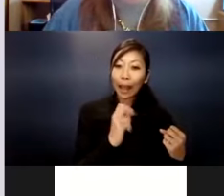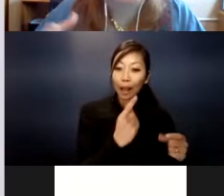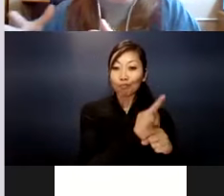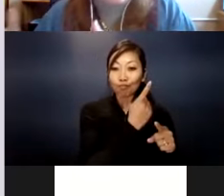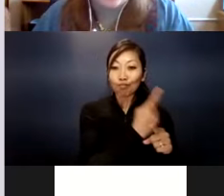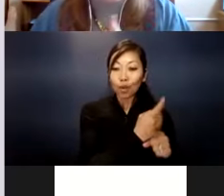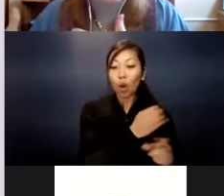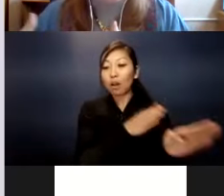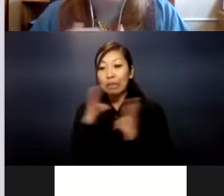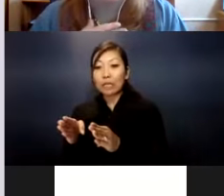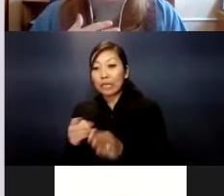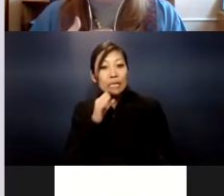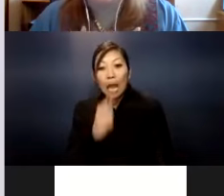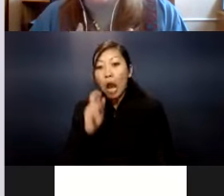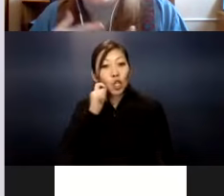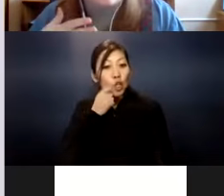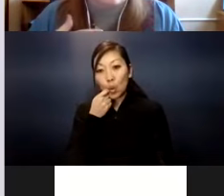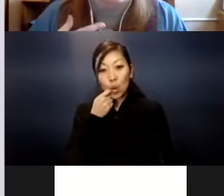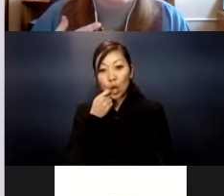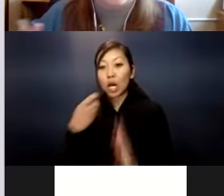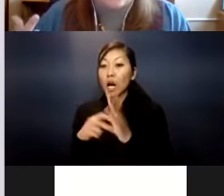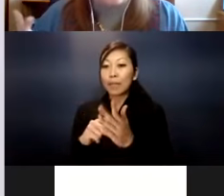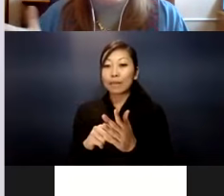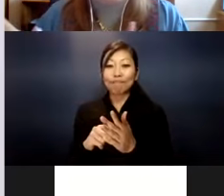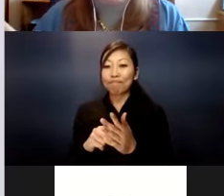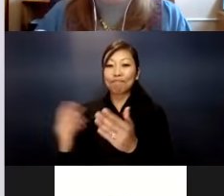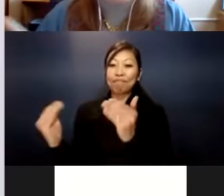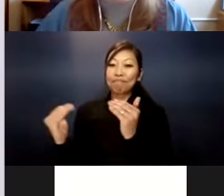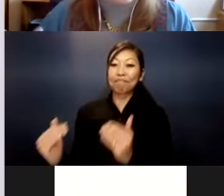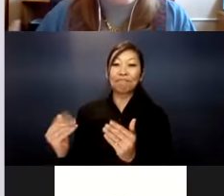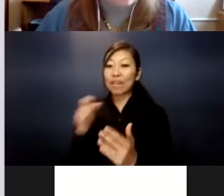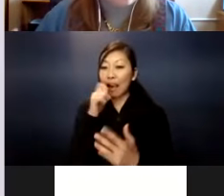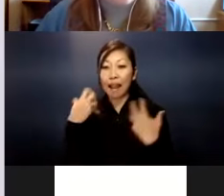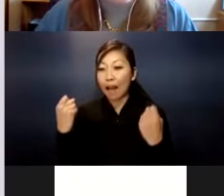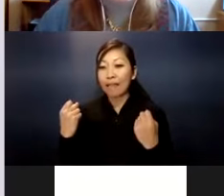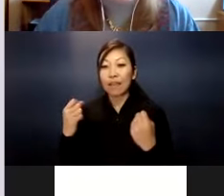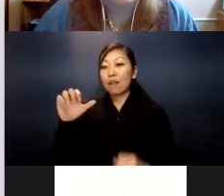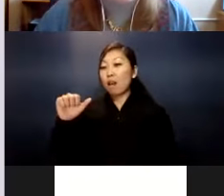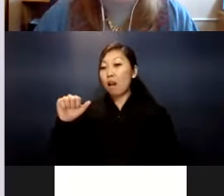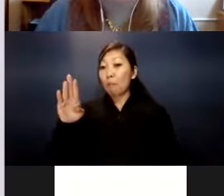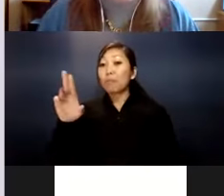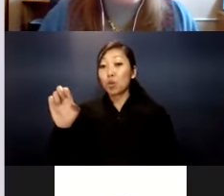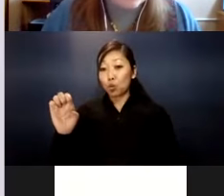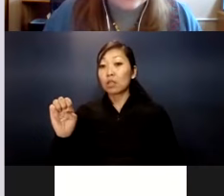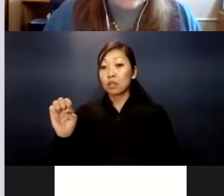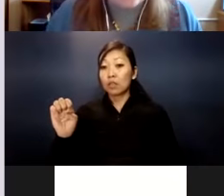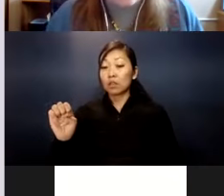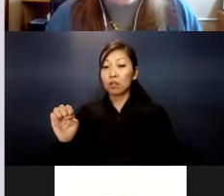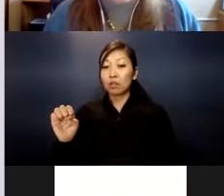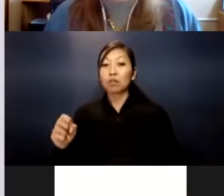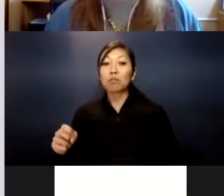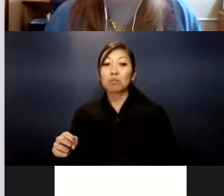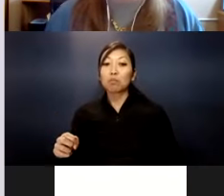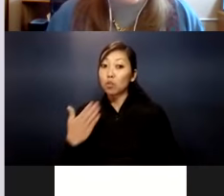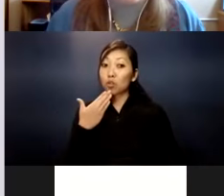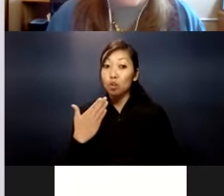relationship, or whether it's not cool, meaning it's invasive or unhealthy or even downright abusive. So that's a really good